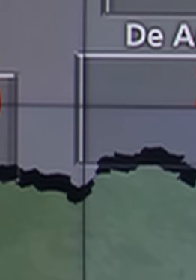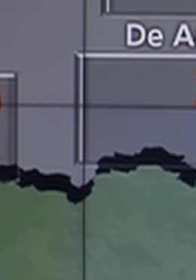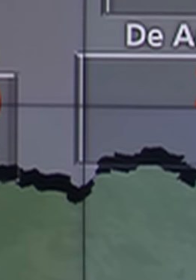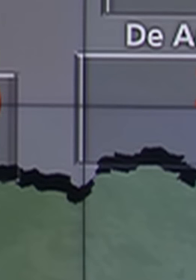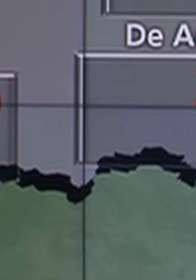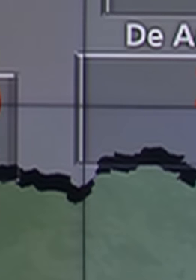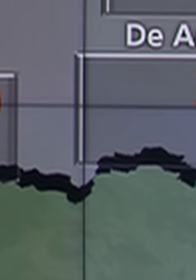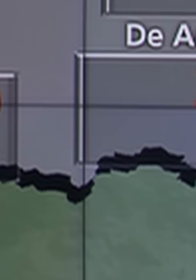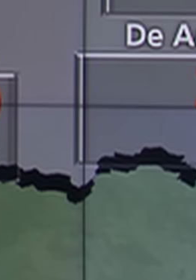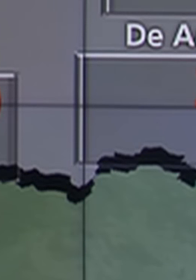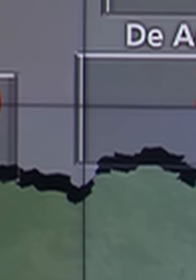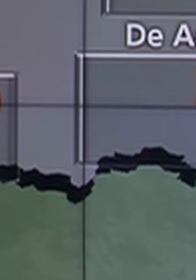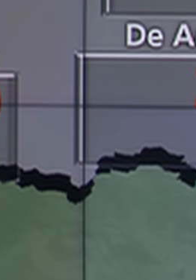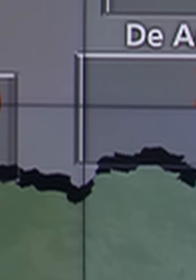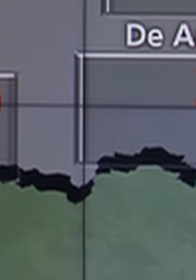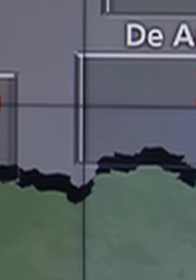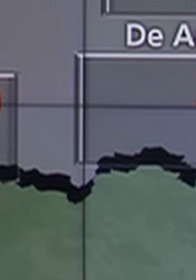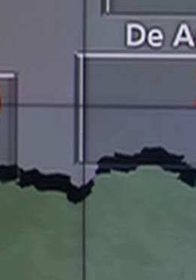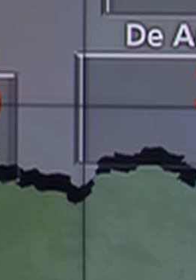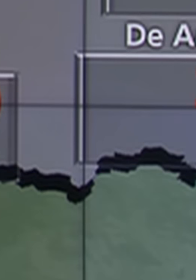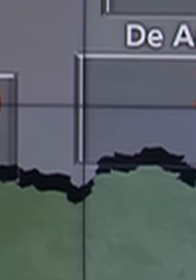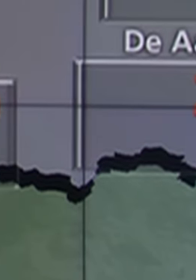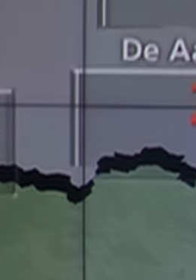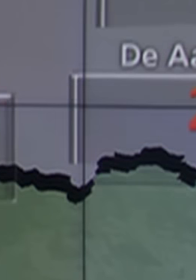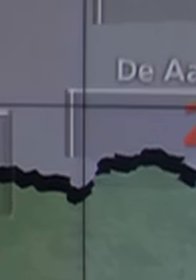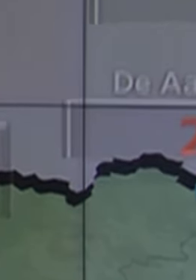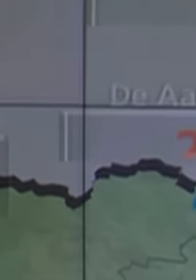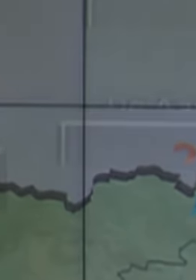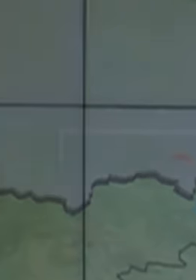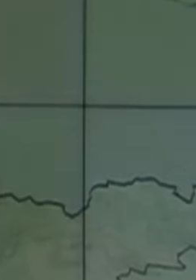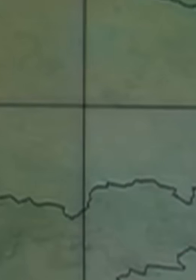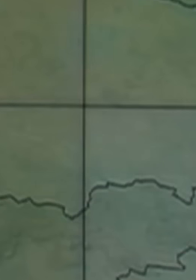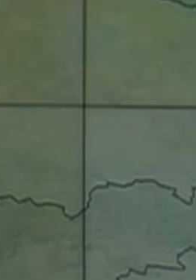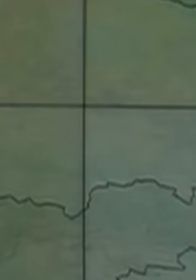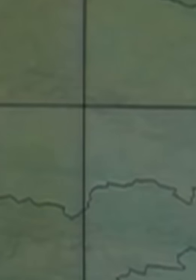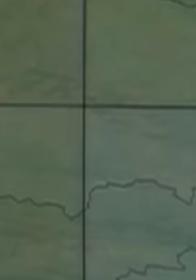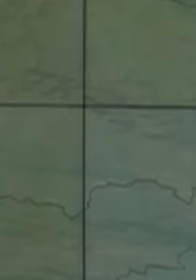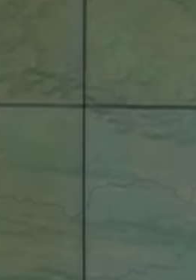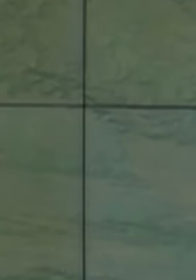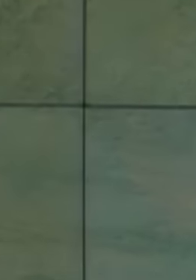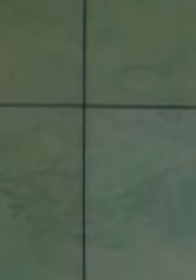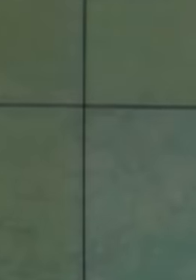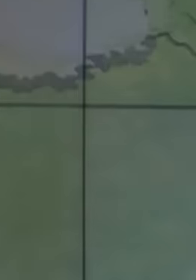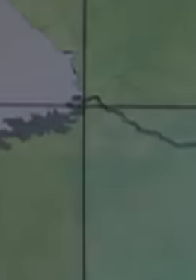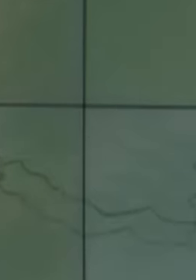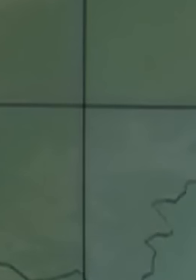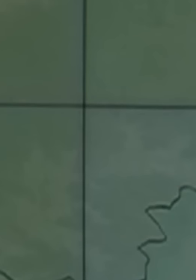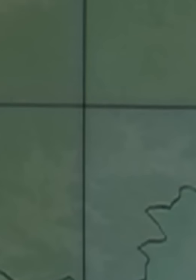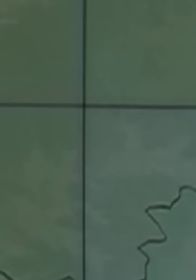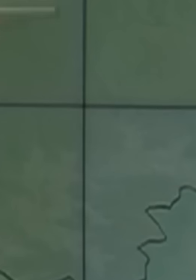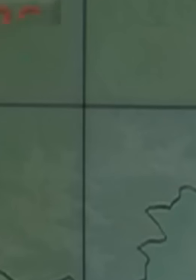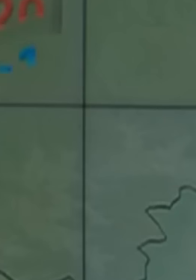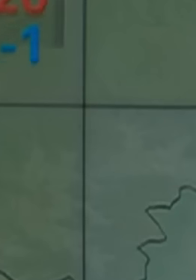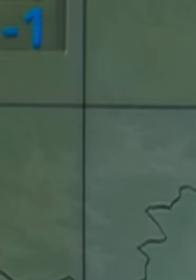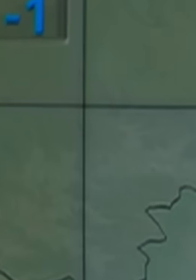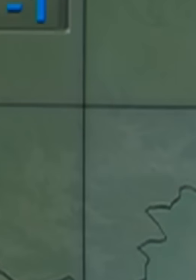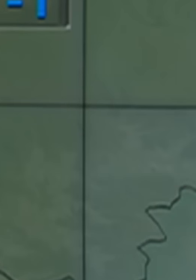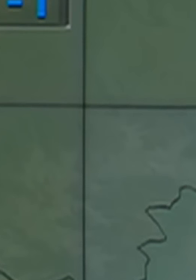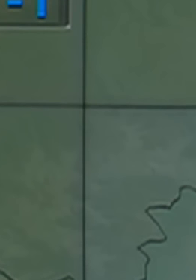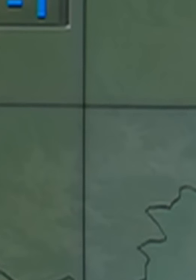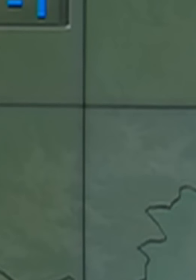teng o tla tlo ifutumela fela ho sa enkae empa o simba ka jeno le hona o sa no seng ka satellite le hona ka re Calvinia o tla tlo ho bate hona ha isale boholo ba